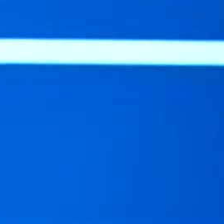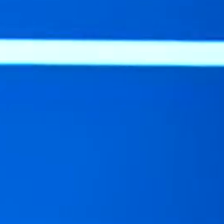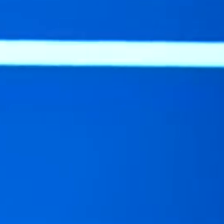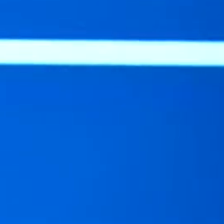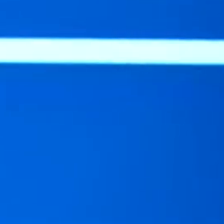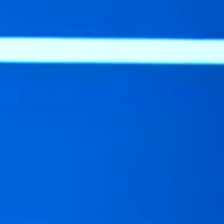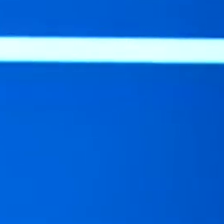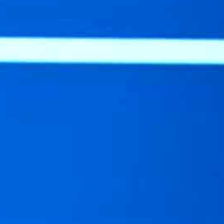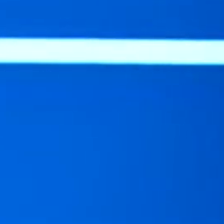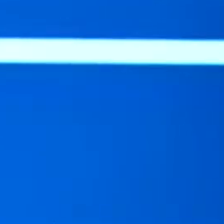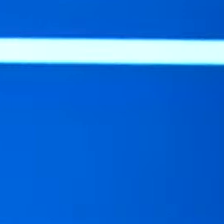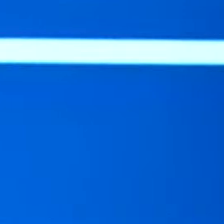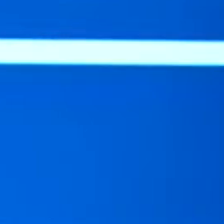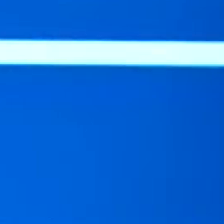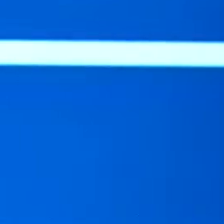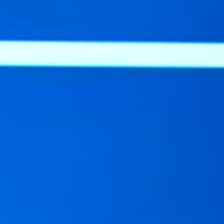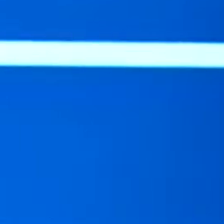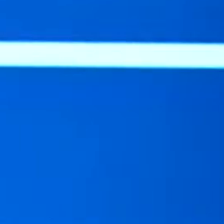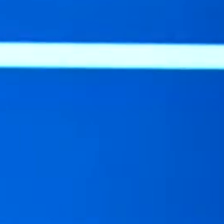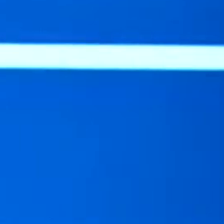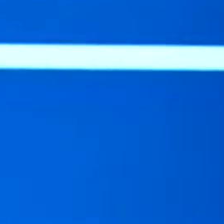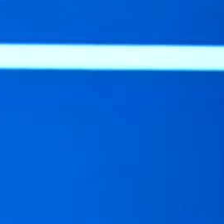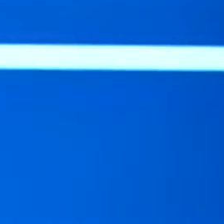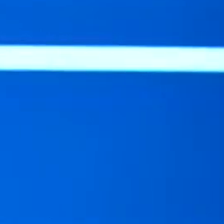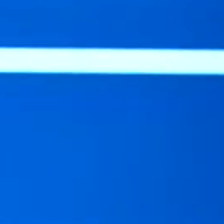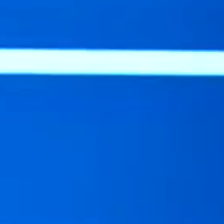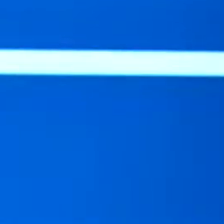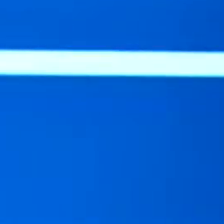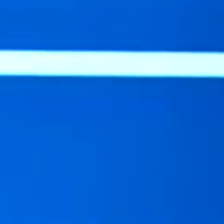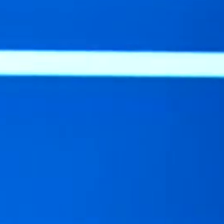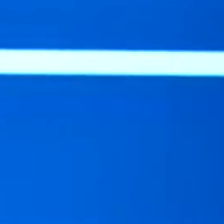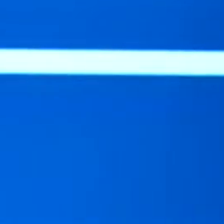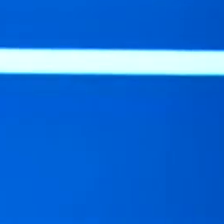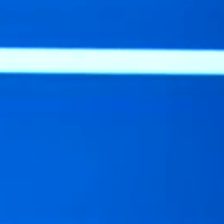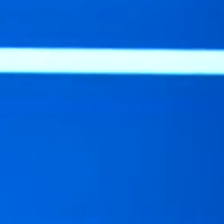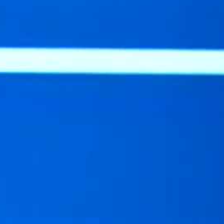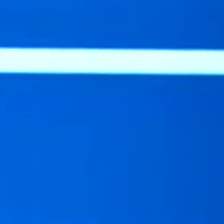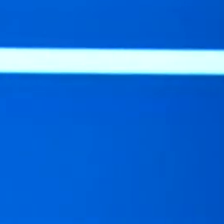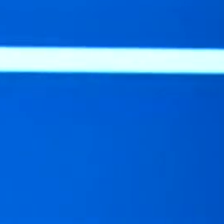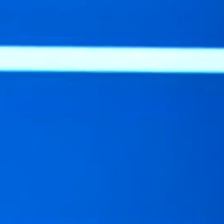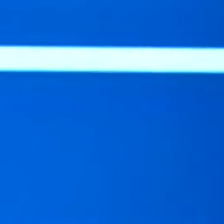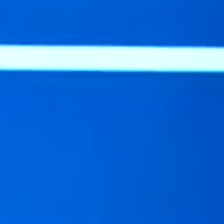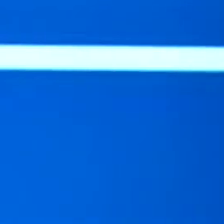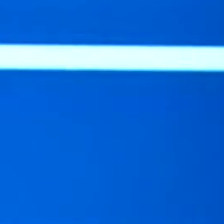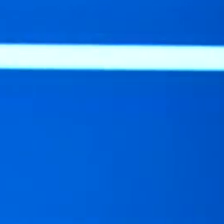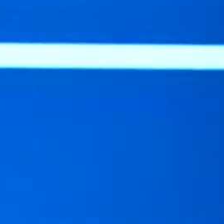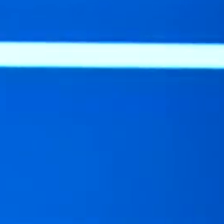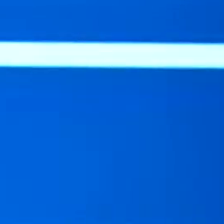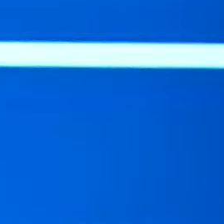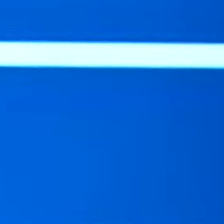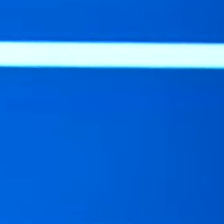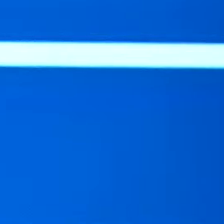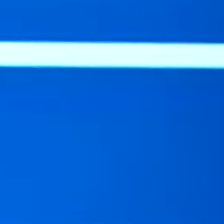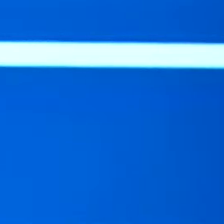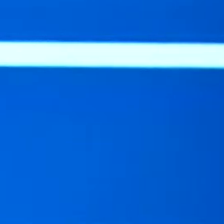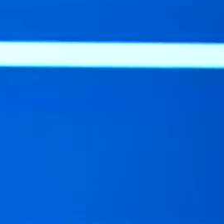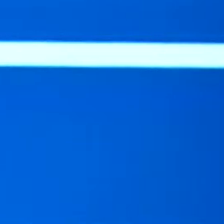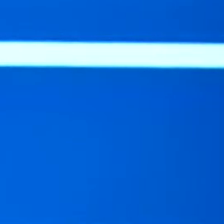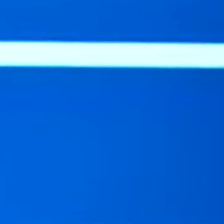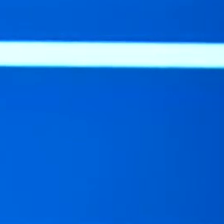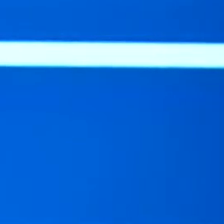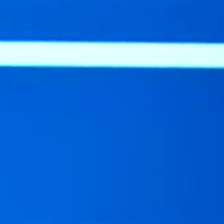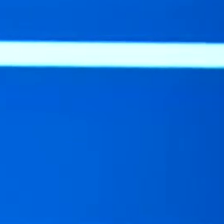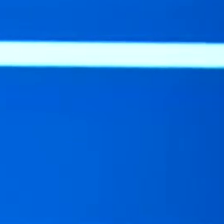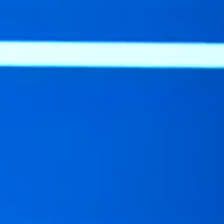interesting. Now I will display a presentation. I hope we can do this, and I will say a couple